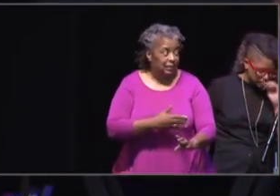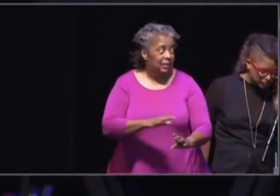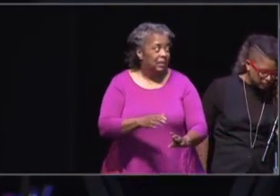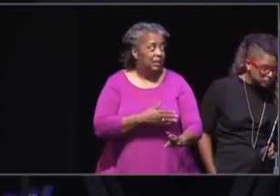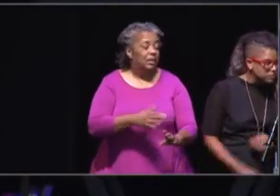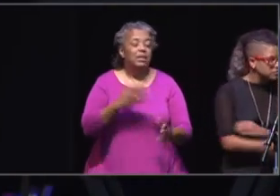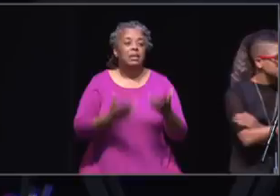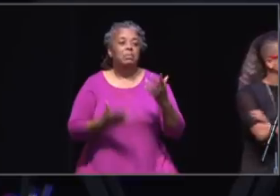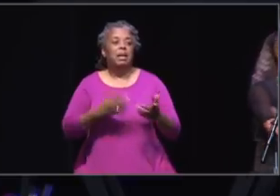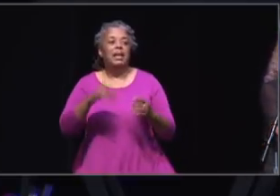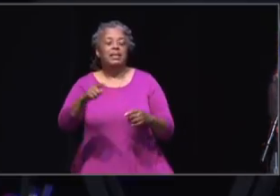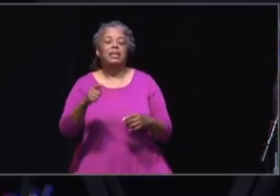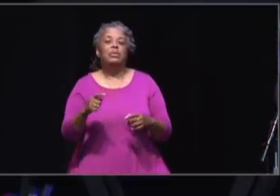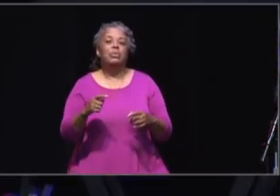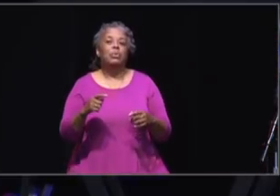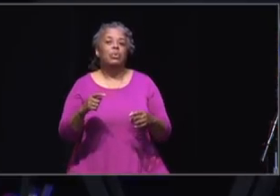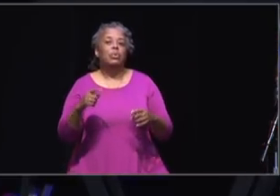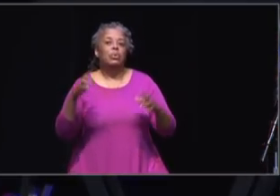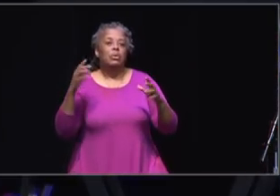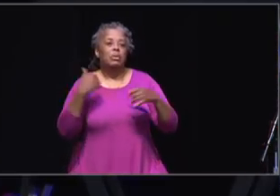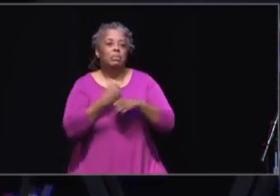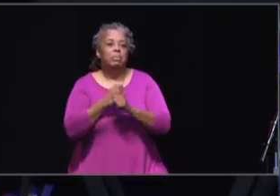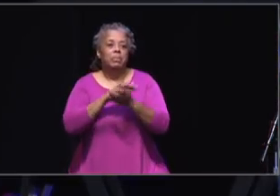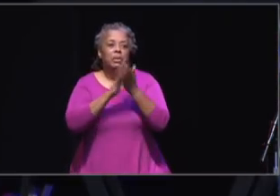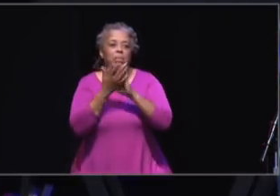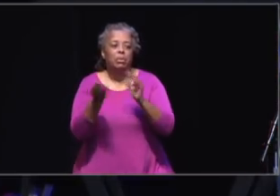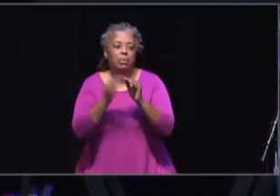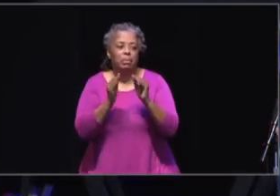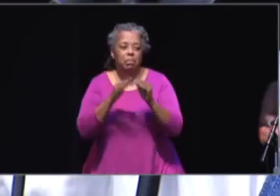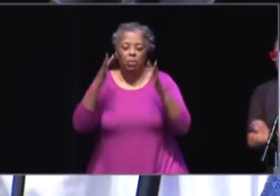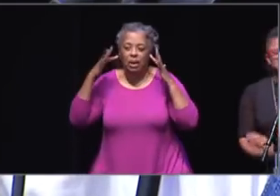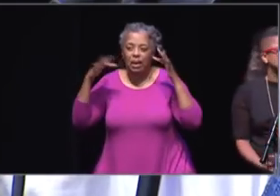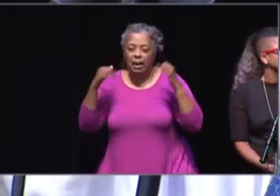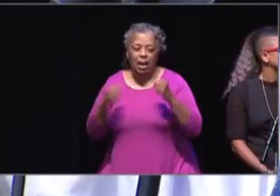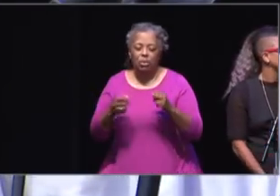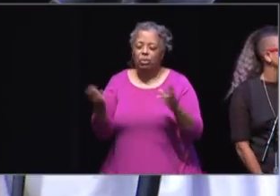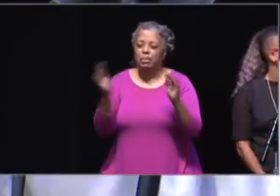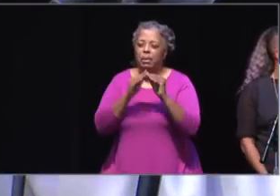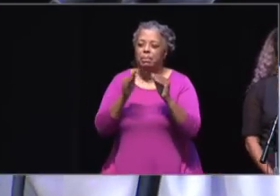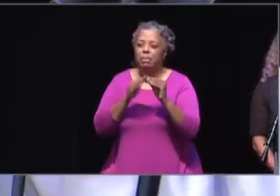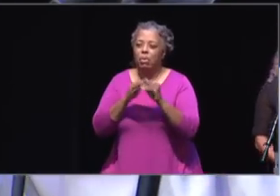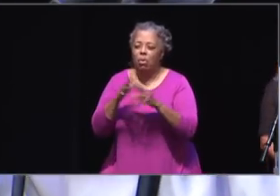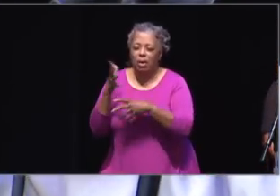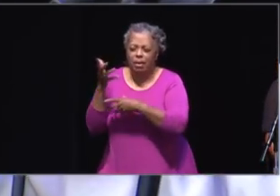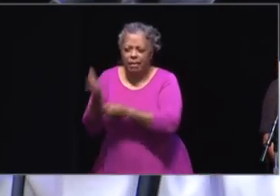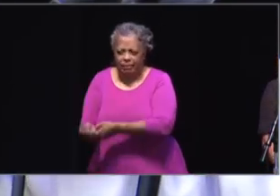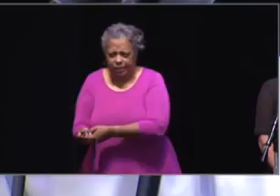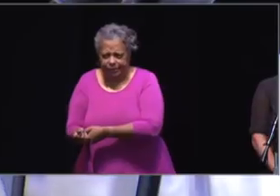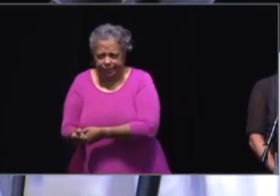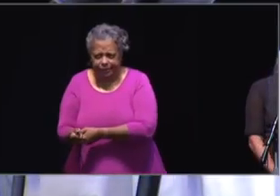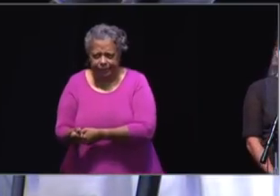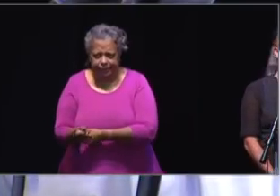You might need to come a little louder and with a little bit more confidence.